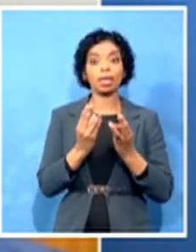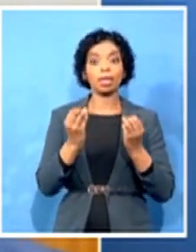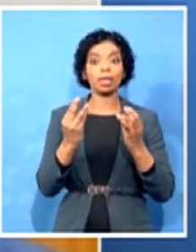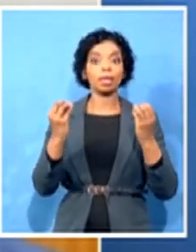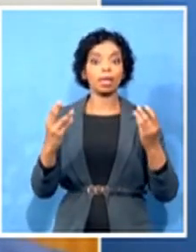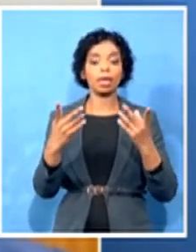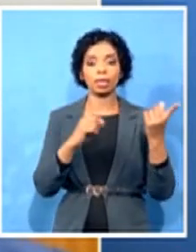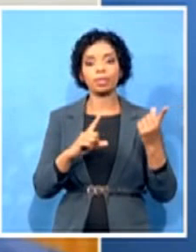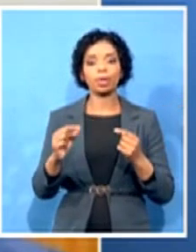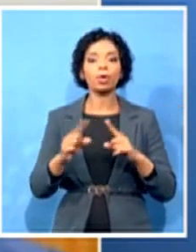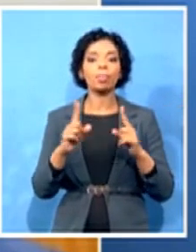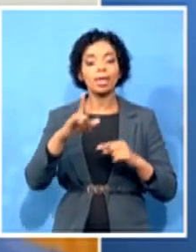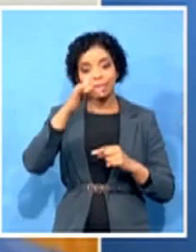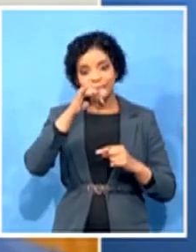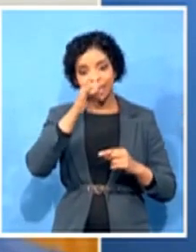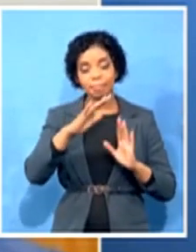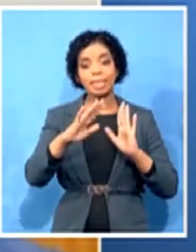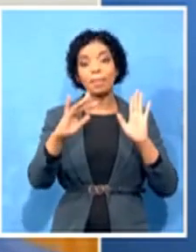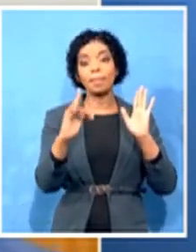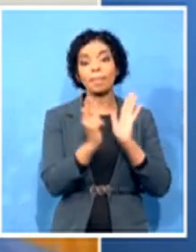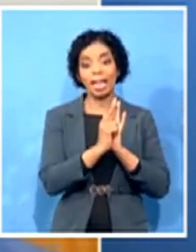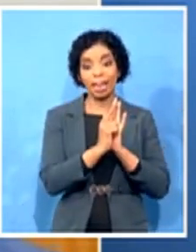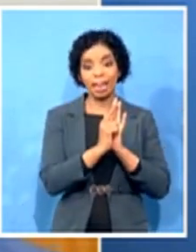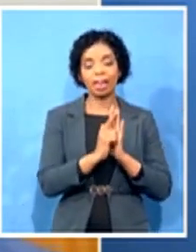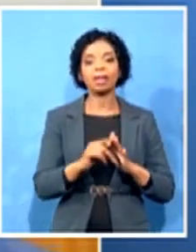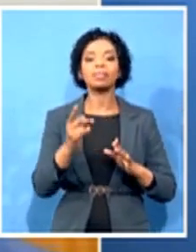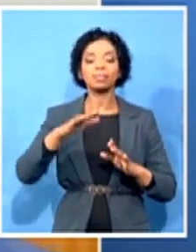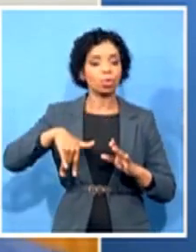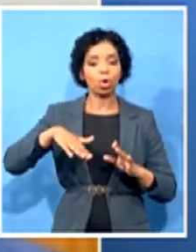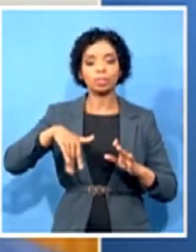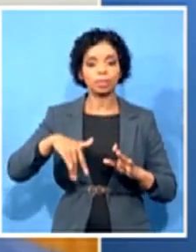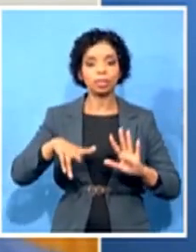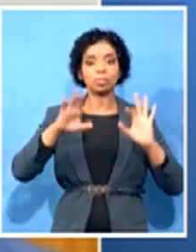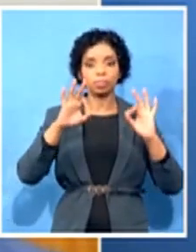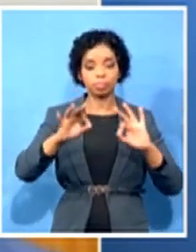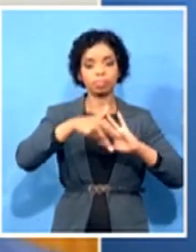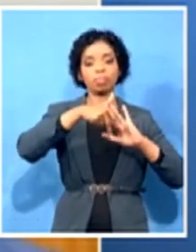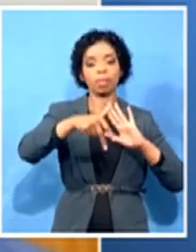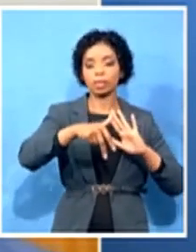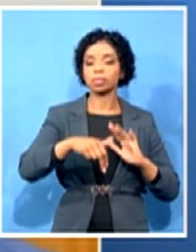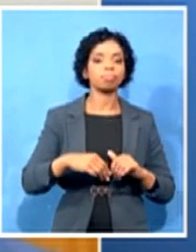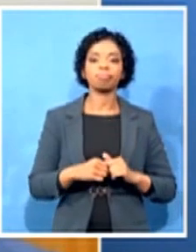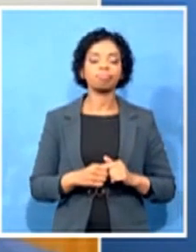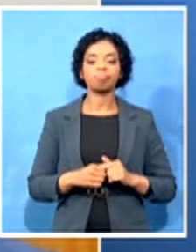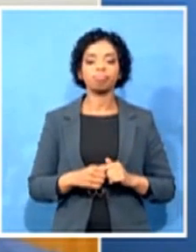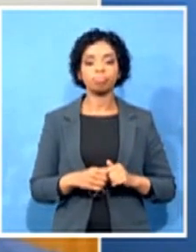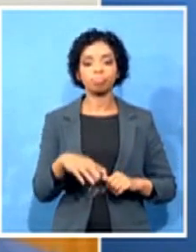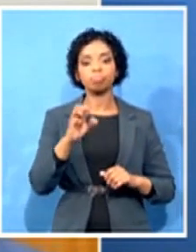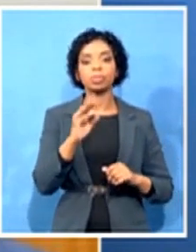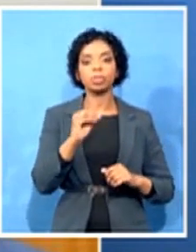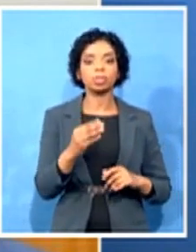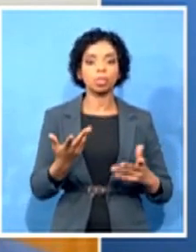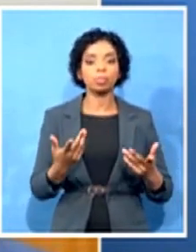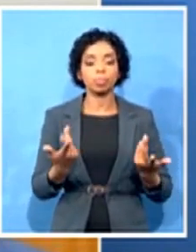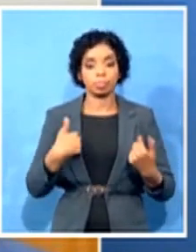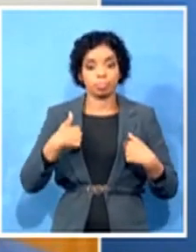somehow, it's still a bill, it's not an act yet and still not yet operational. So we have problems, and I think there is where our legislature